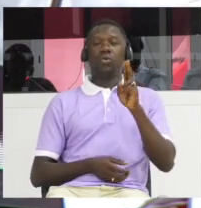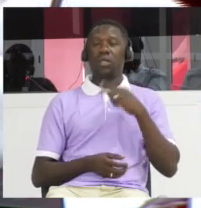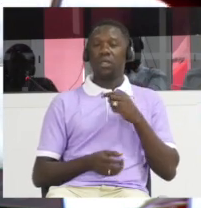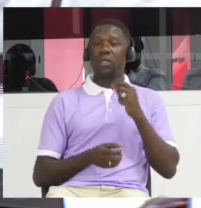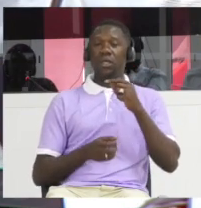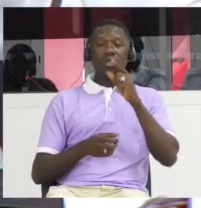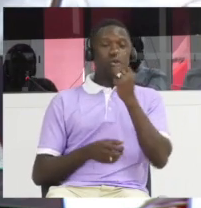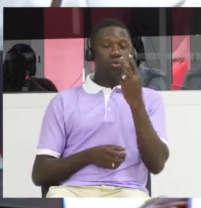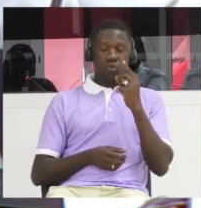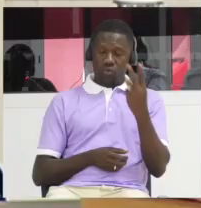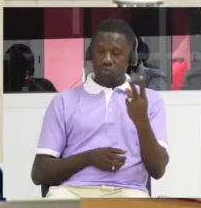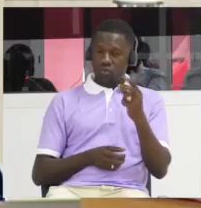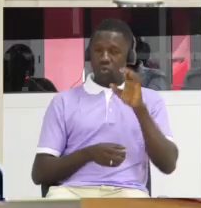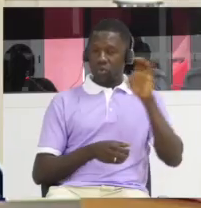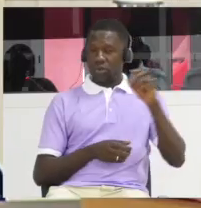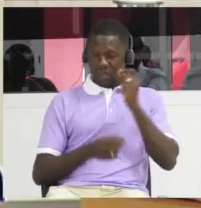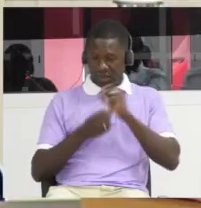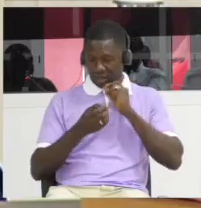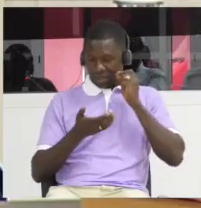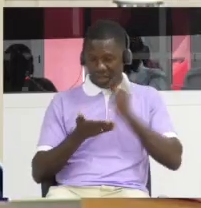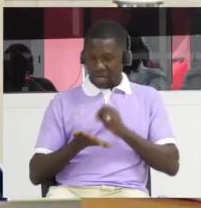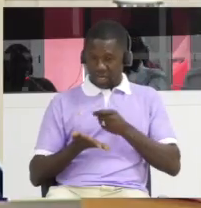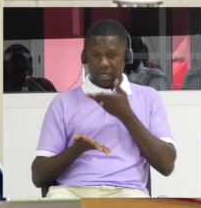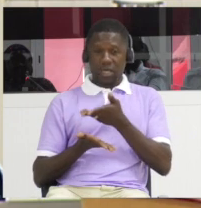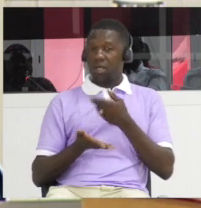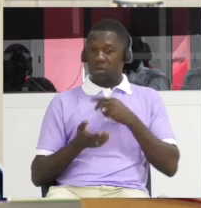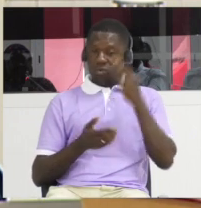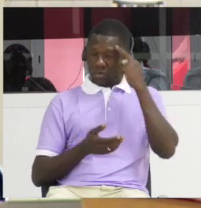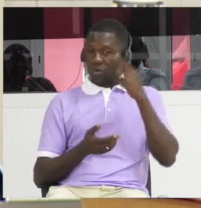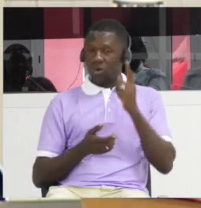that right? That's the position you still hold, correct? yeah.